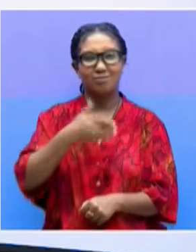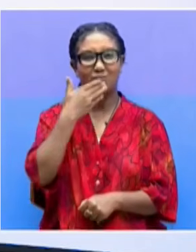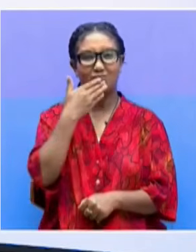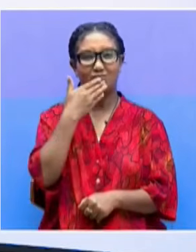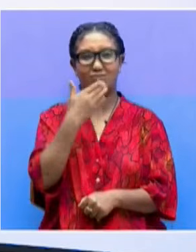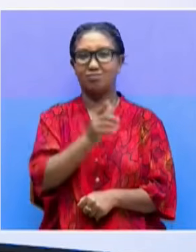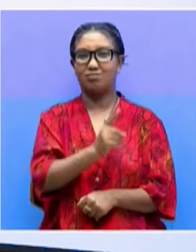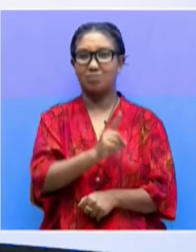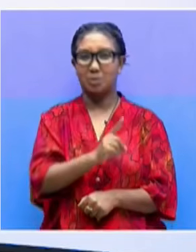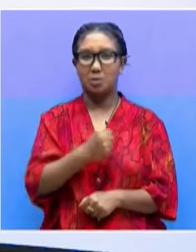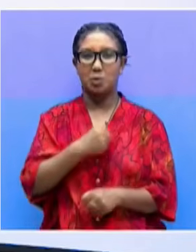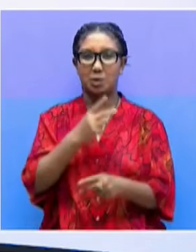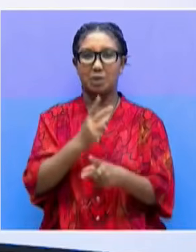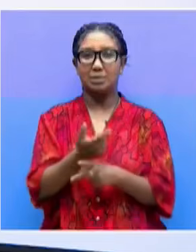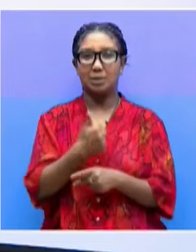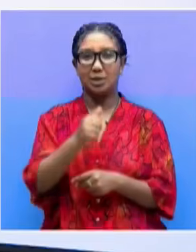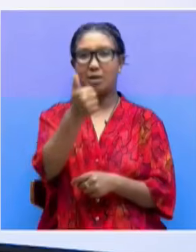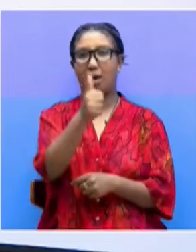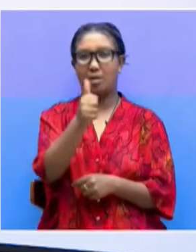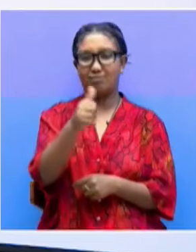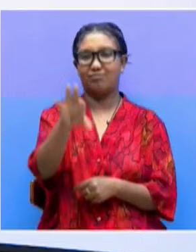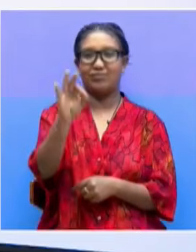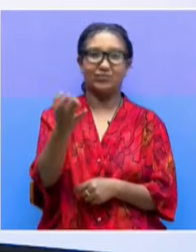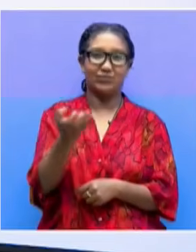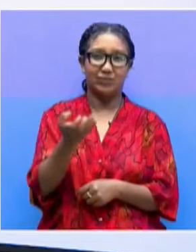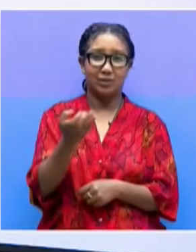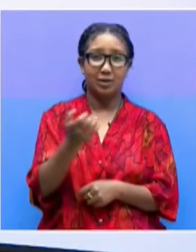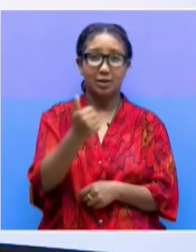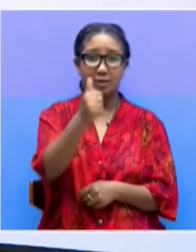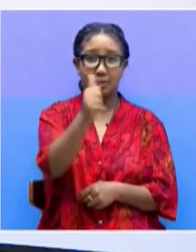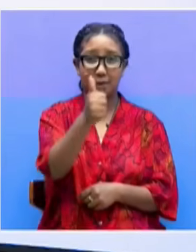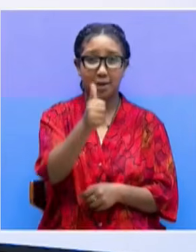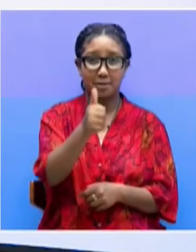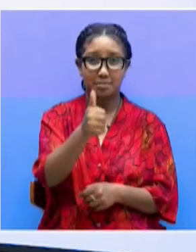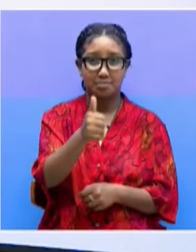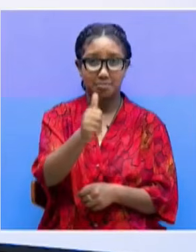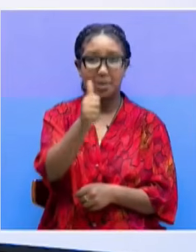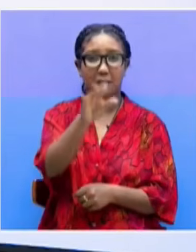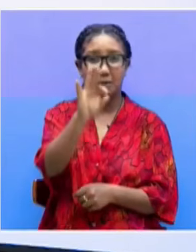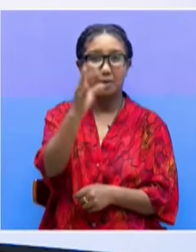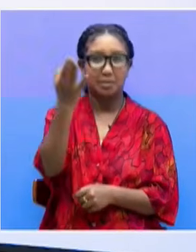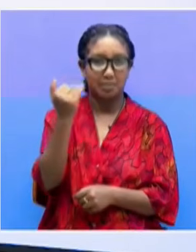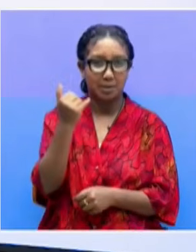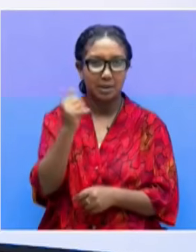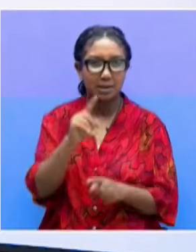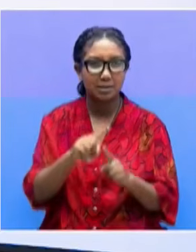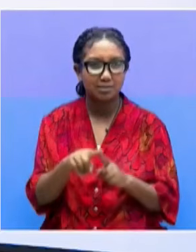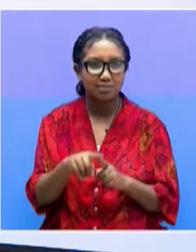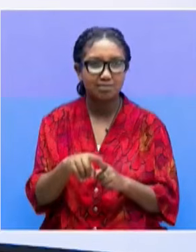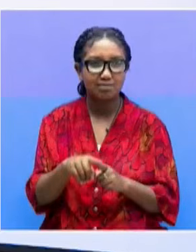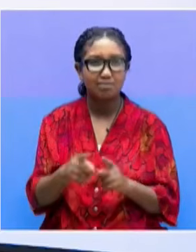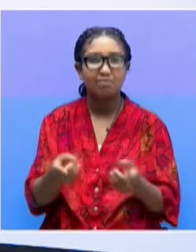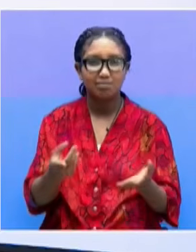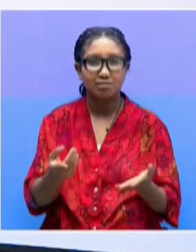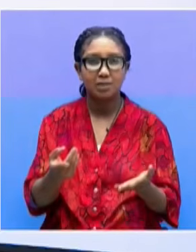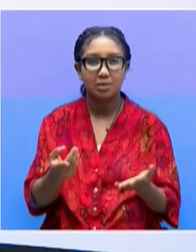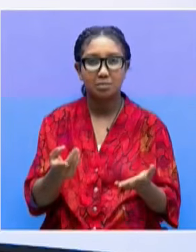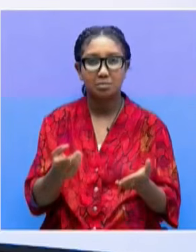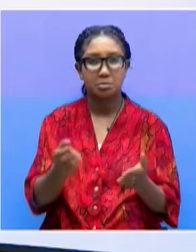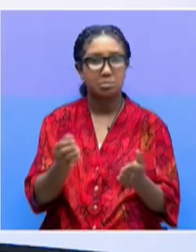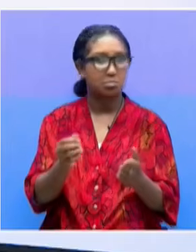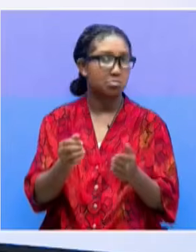because you wanted or you expected 10 out of 10, which is always your mark. Yes? So this time it was